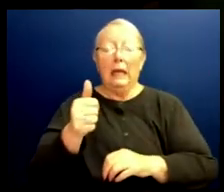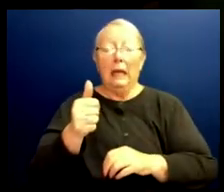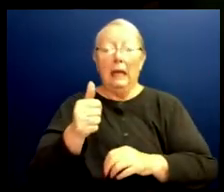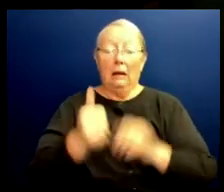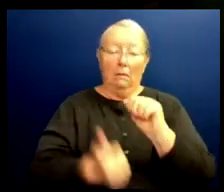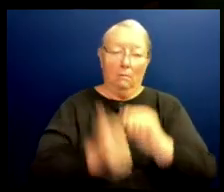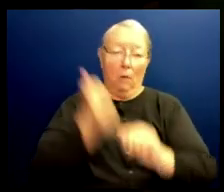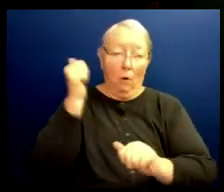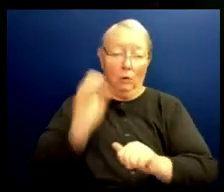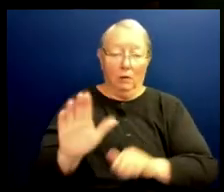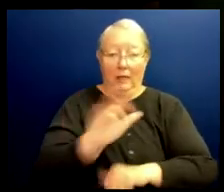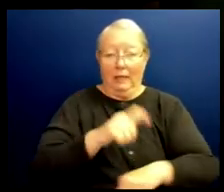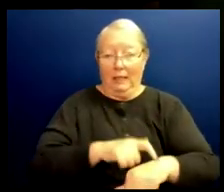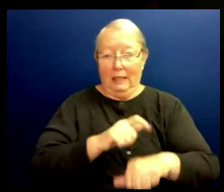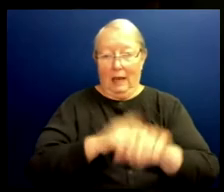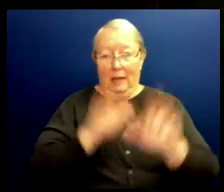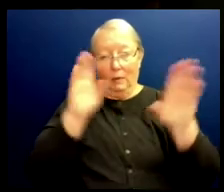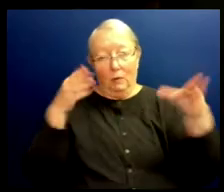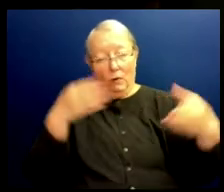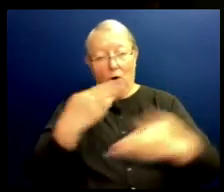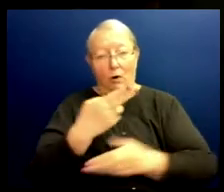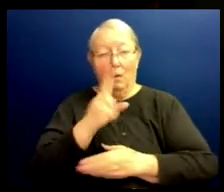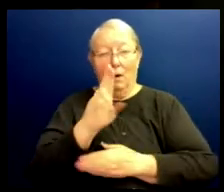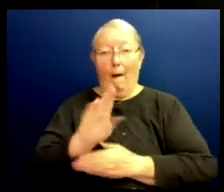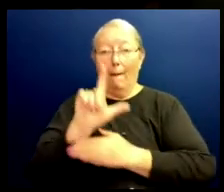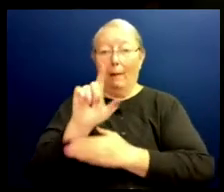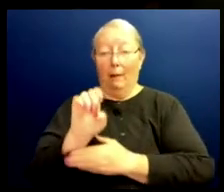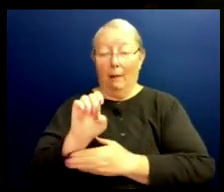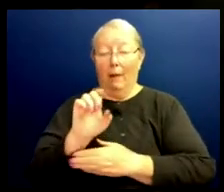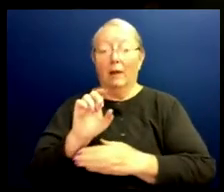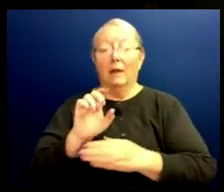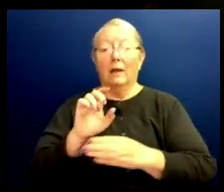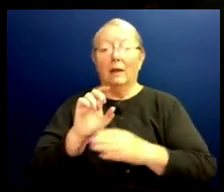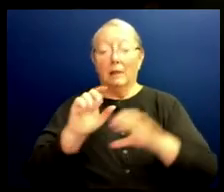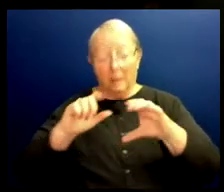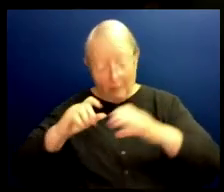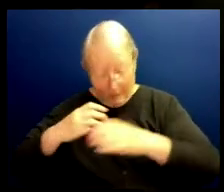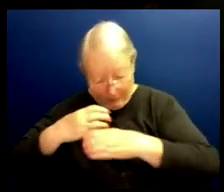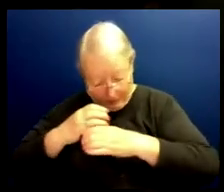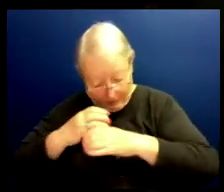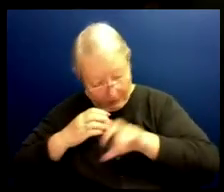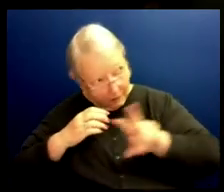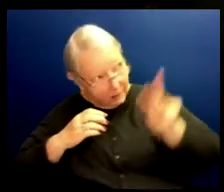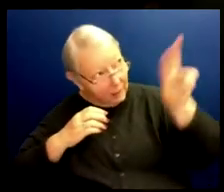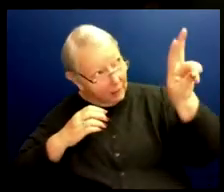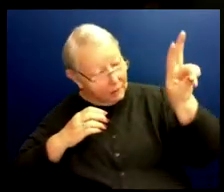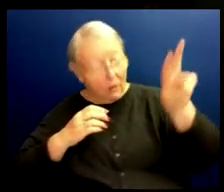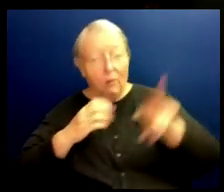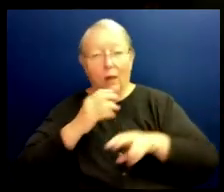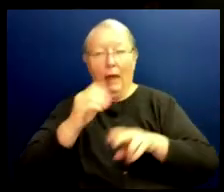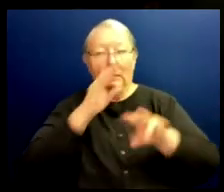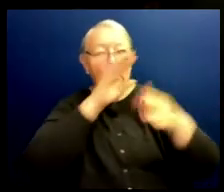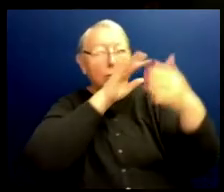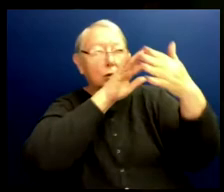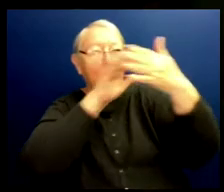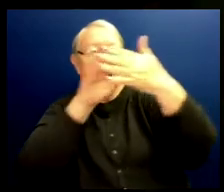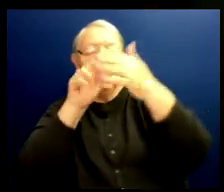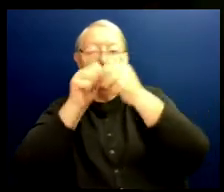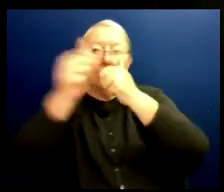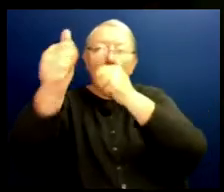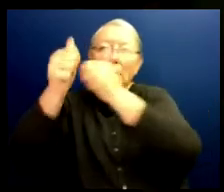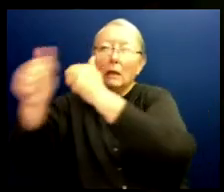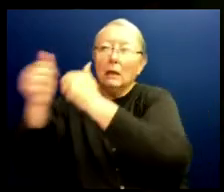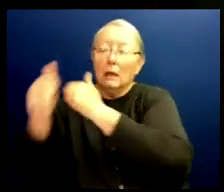portion of his time to the Hubble Space Telescope and the study of distant galaxies. This historic project resulted in the Hubble